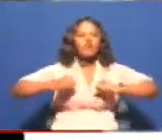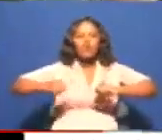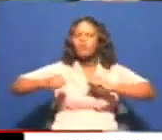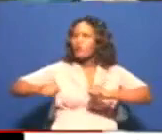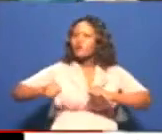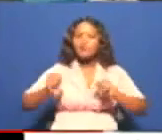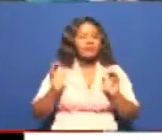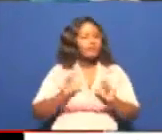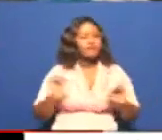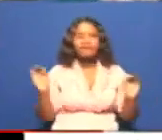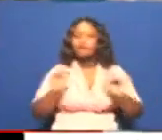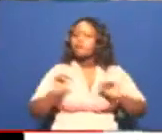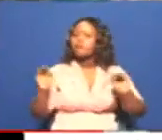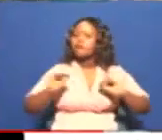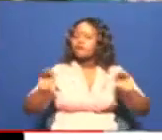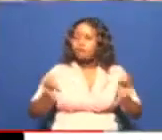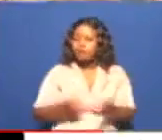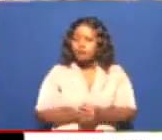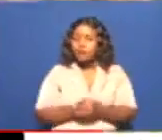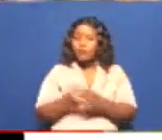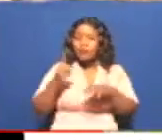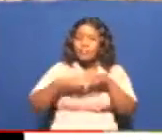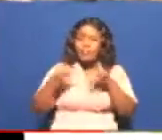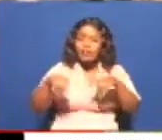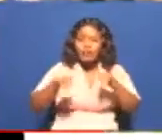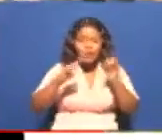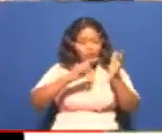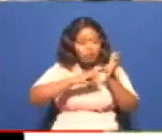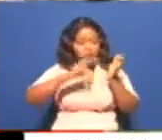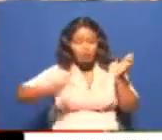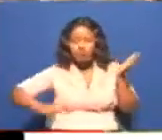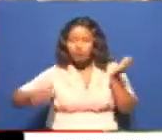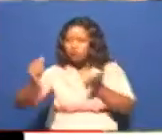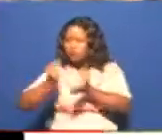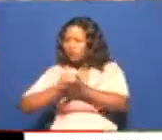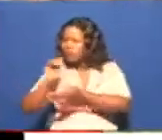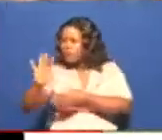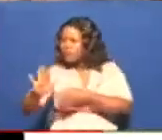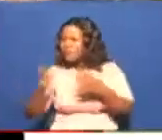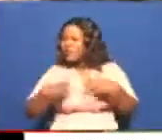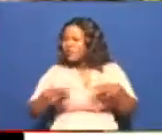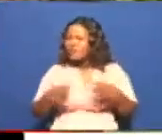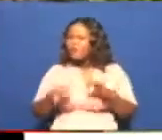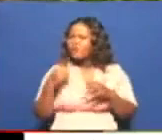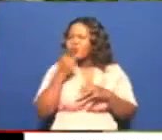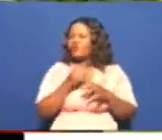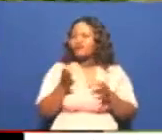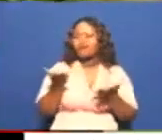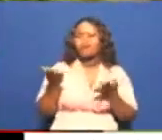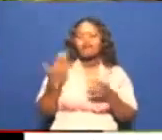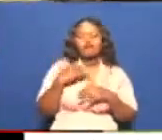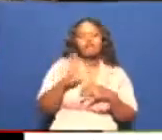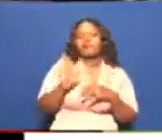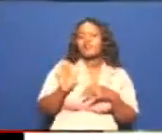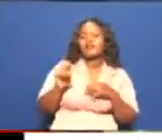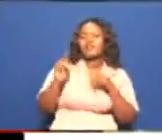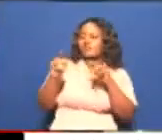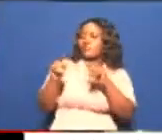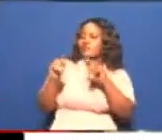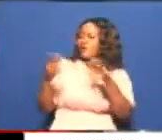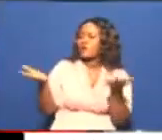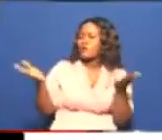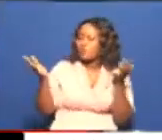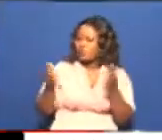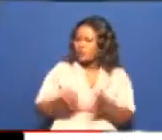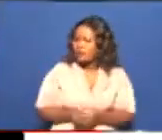But as Natembeya exits his coveted office, those who have differed with his administration style are daring him for a bruising duel. This